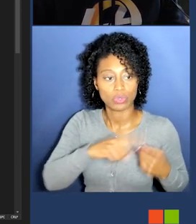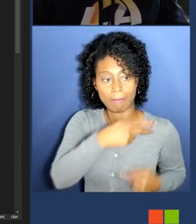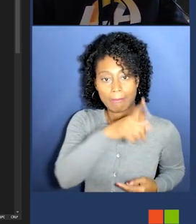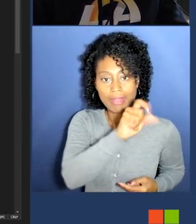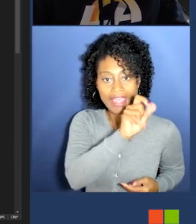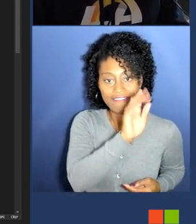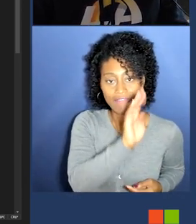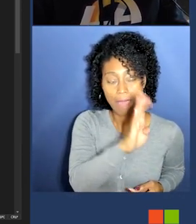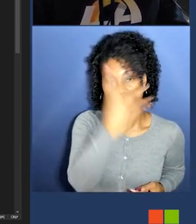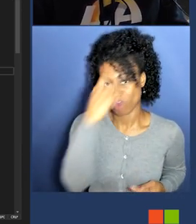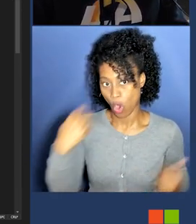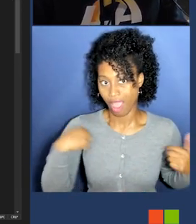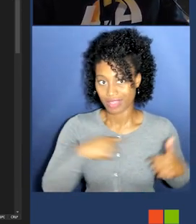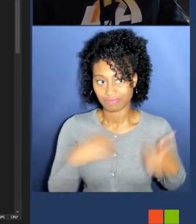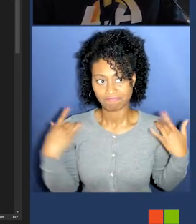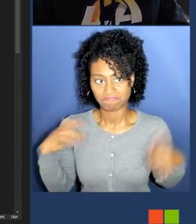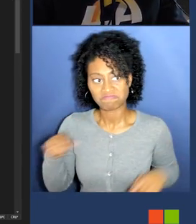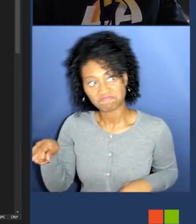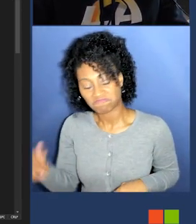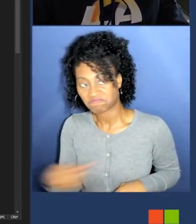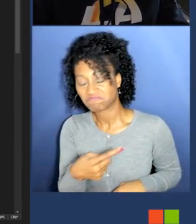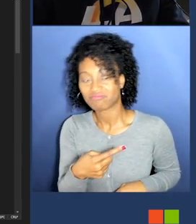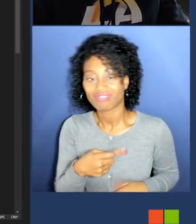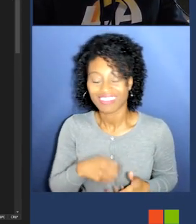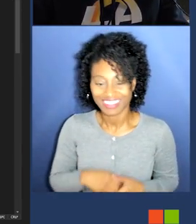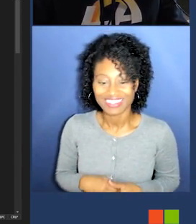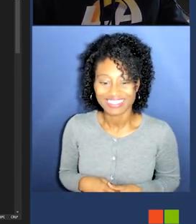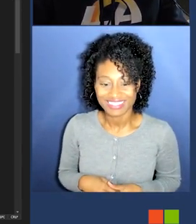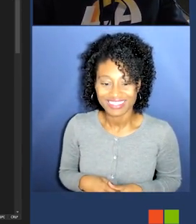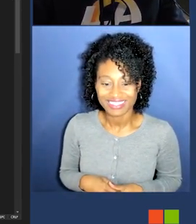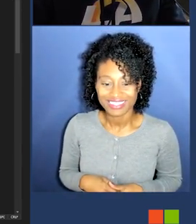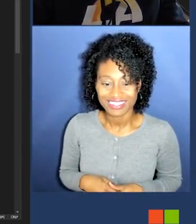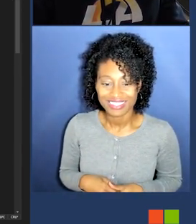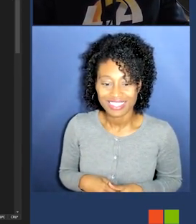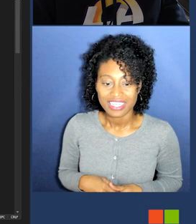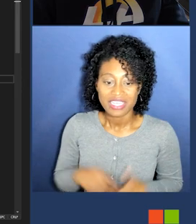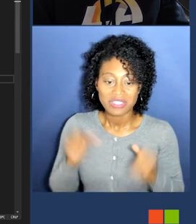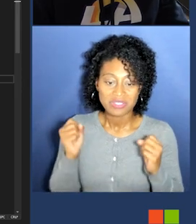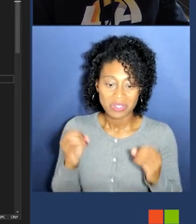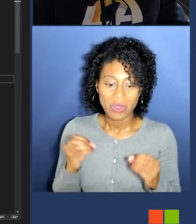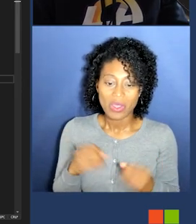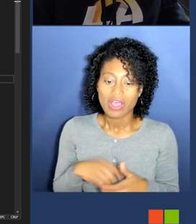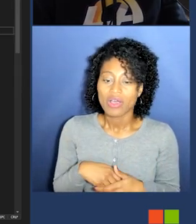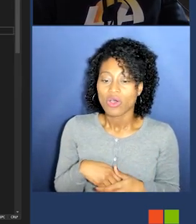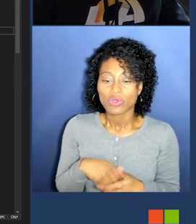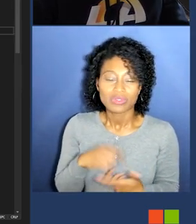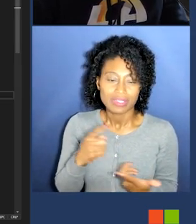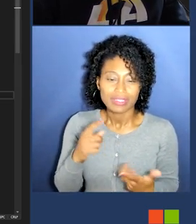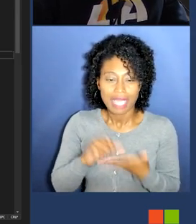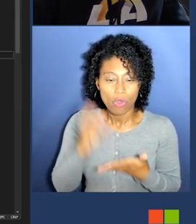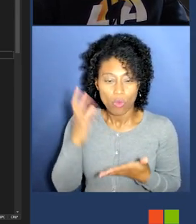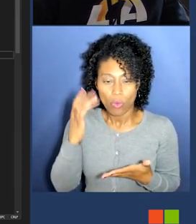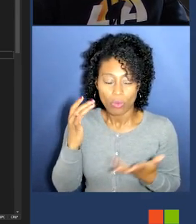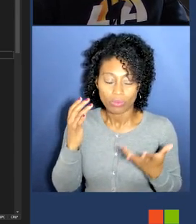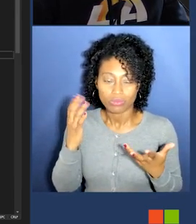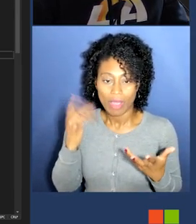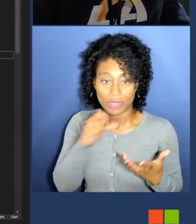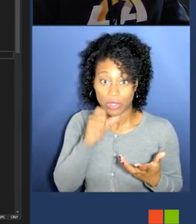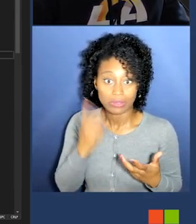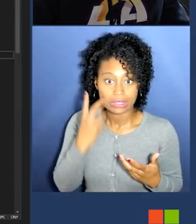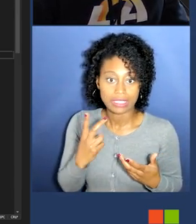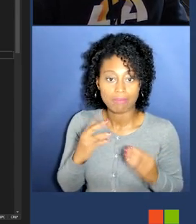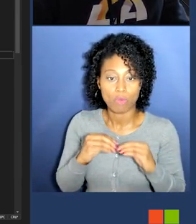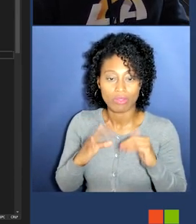anything. We just log this that we've done this and sleep a bit so we don't create too many events.